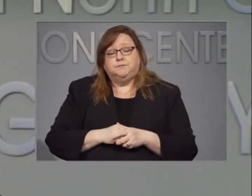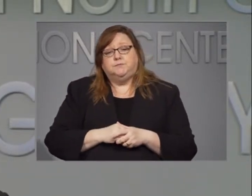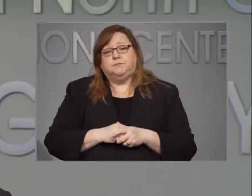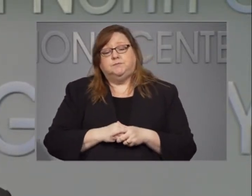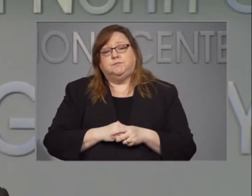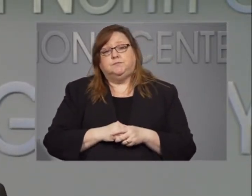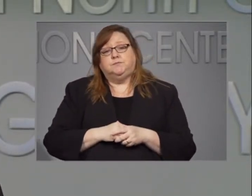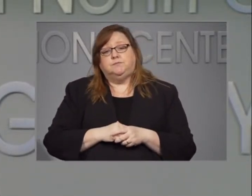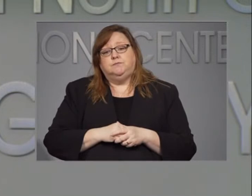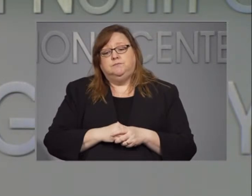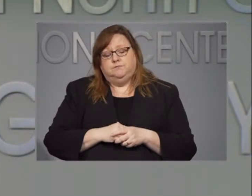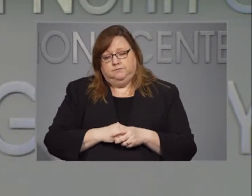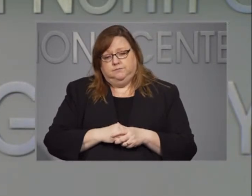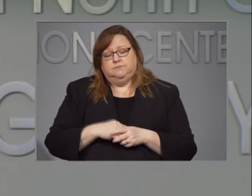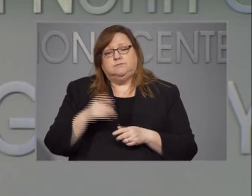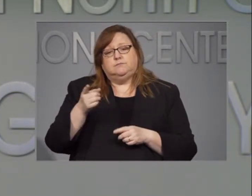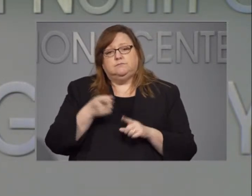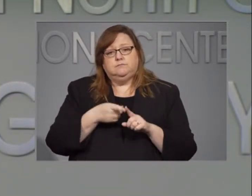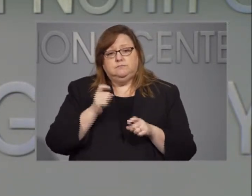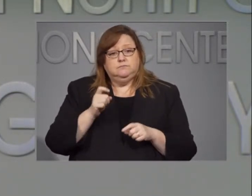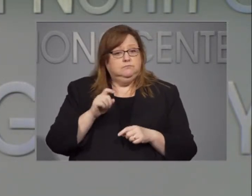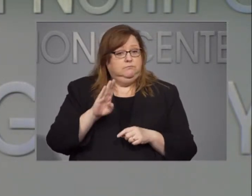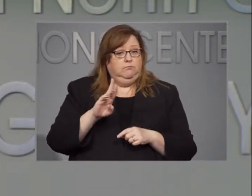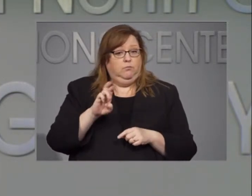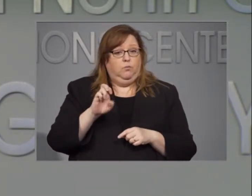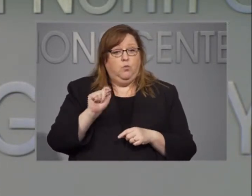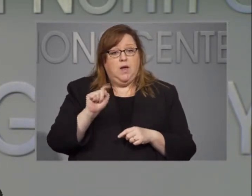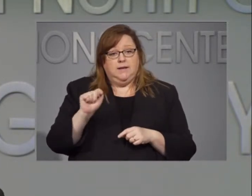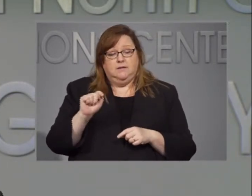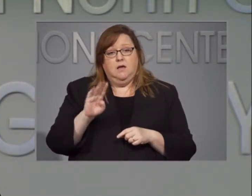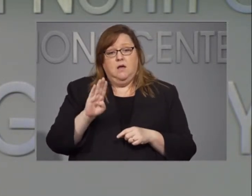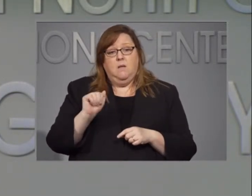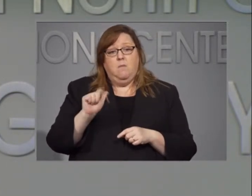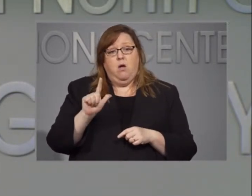Our next question is from Brett Baldock with Fox 46.